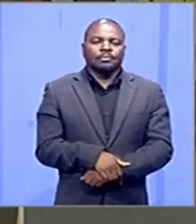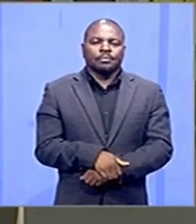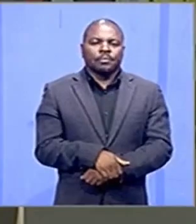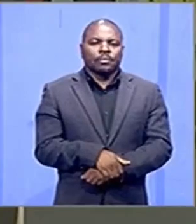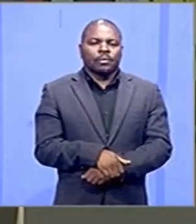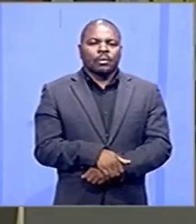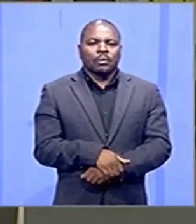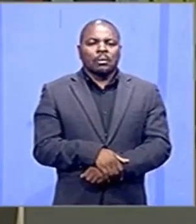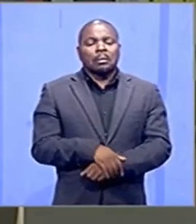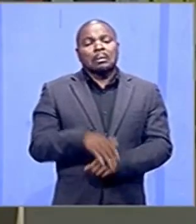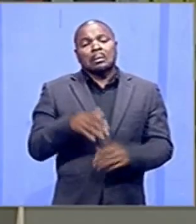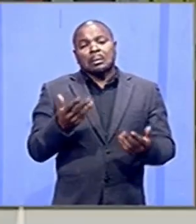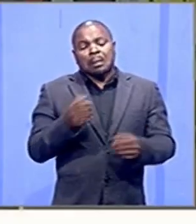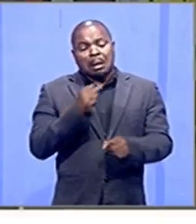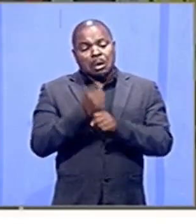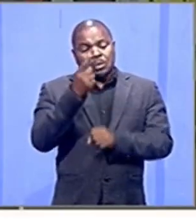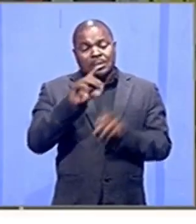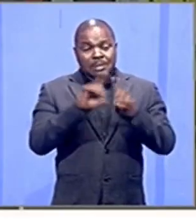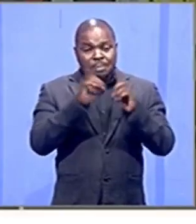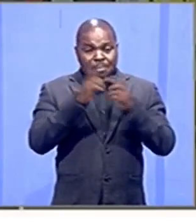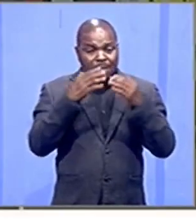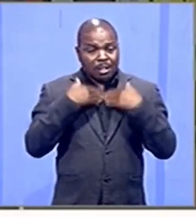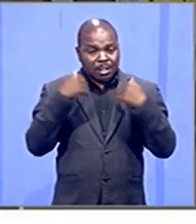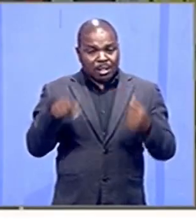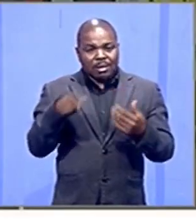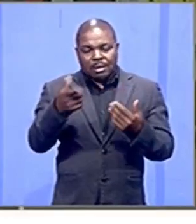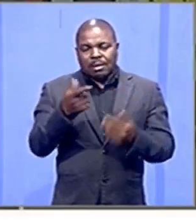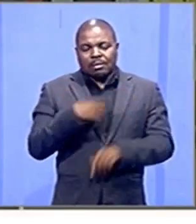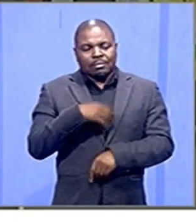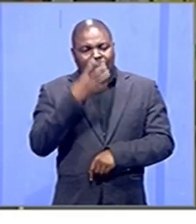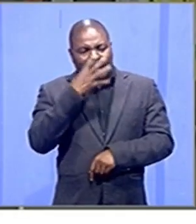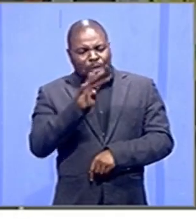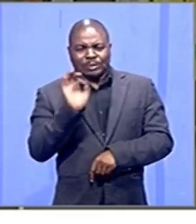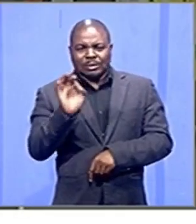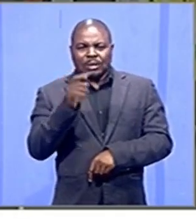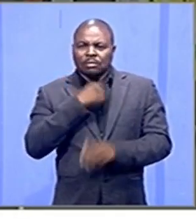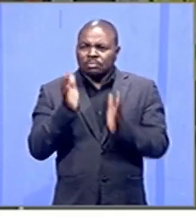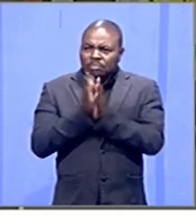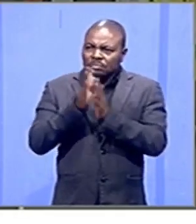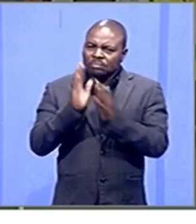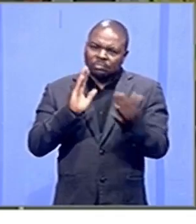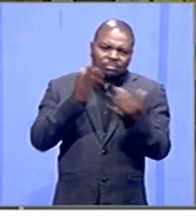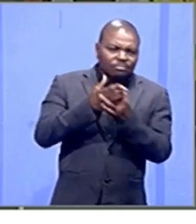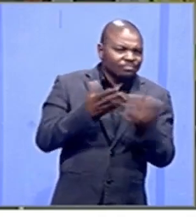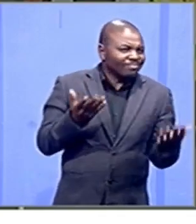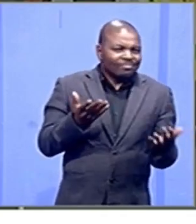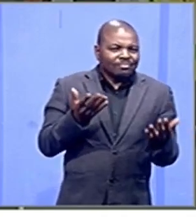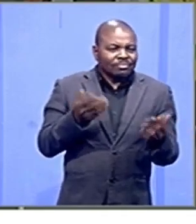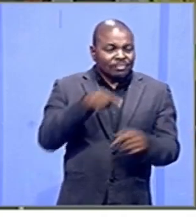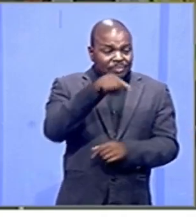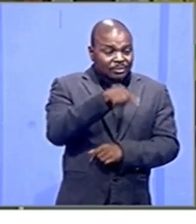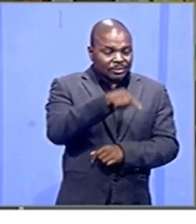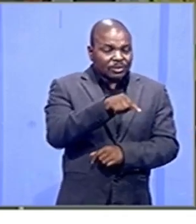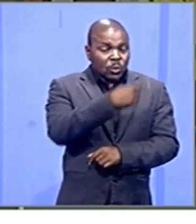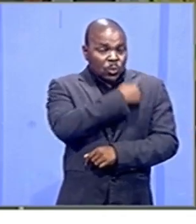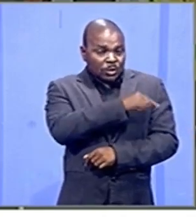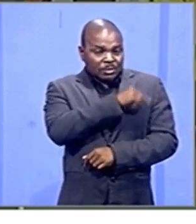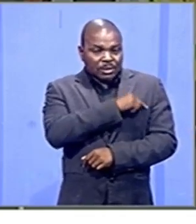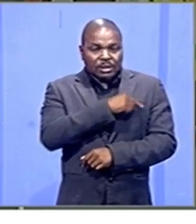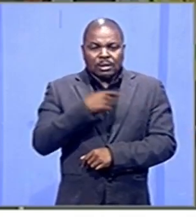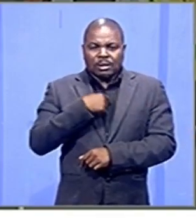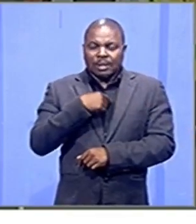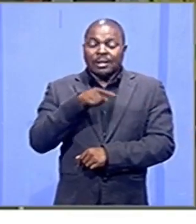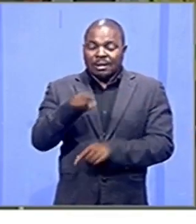What is worrisome is the Gauteng Department of Health's lax attitude when approached for intervention at Rahima Moosa Mother and Child Hospital is a